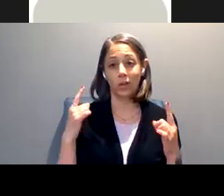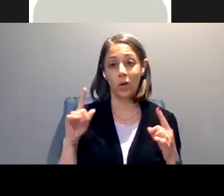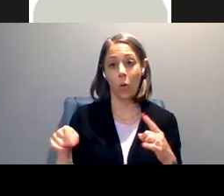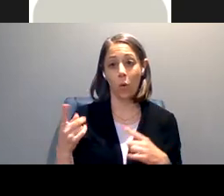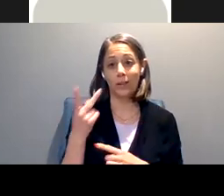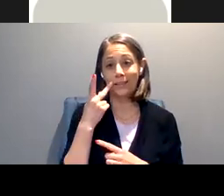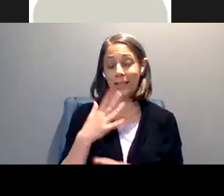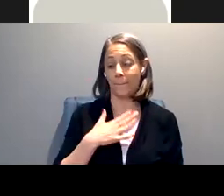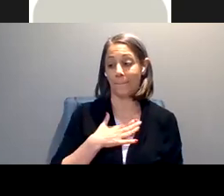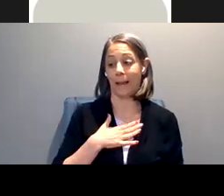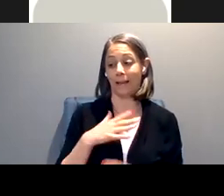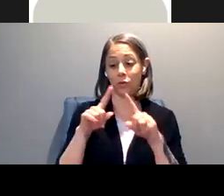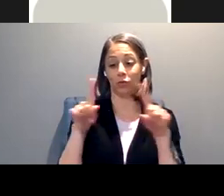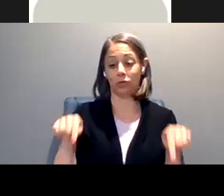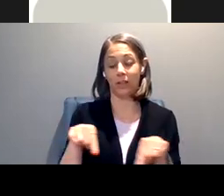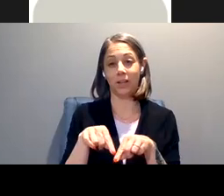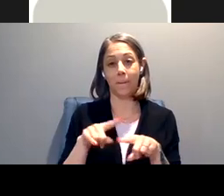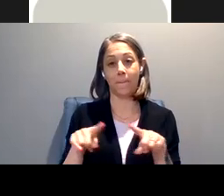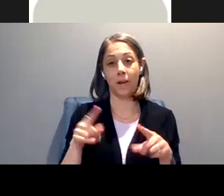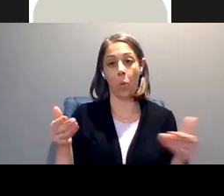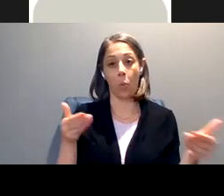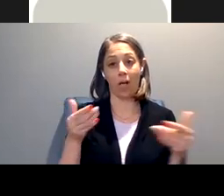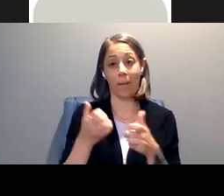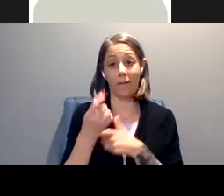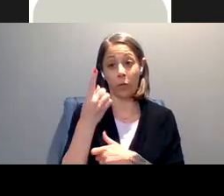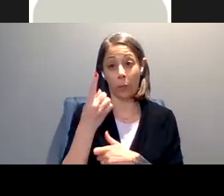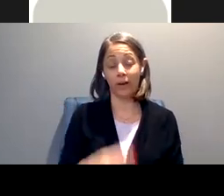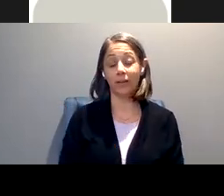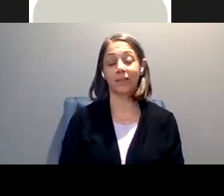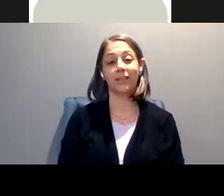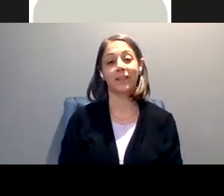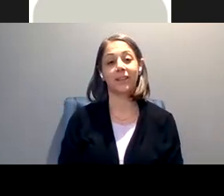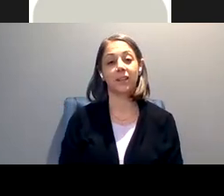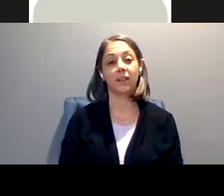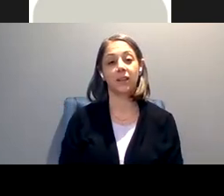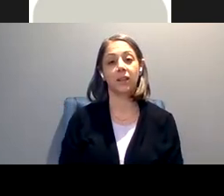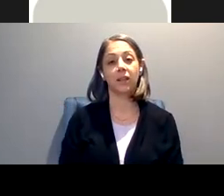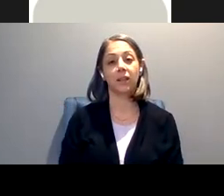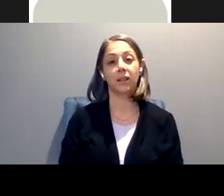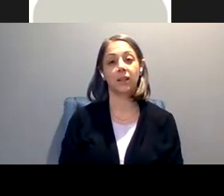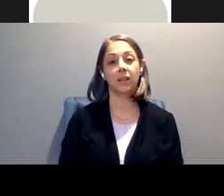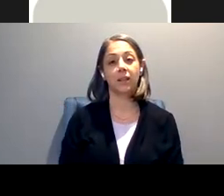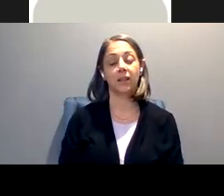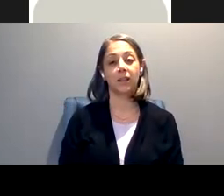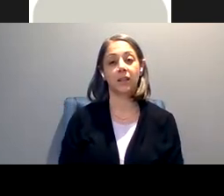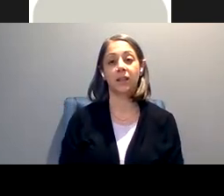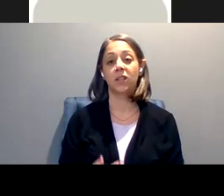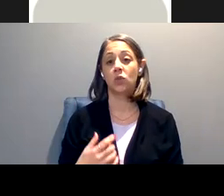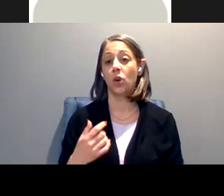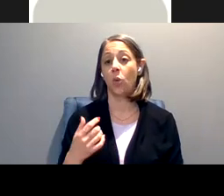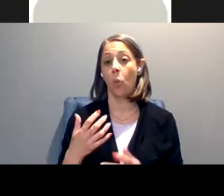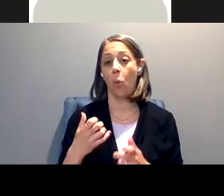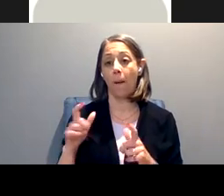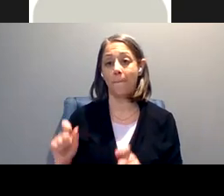my screen, but welcome everyone. I am just pulling everything up